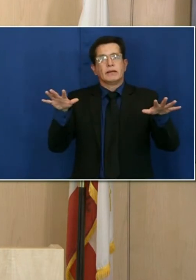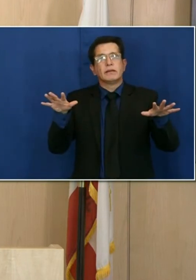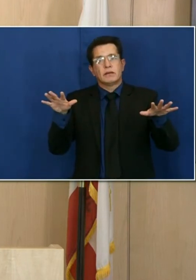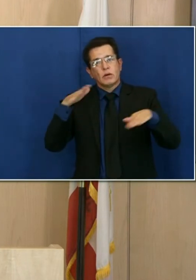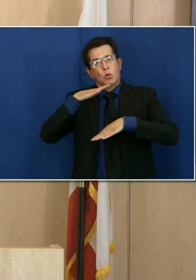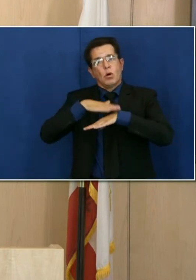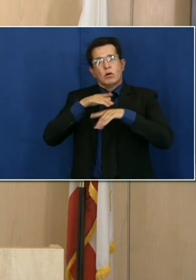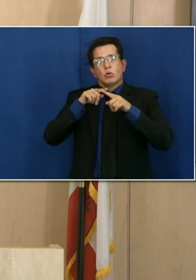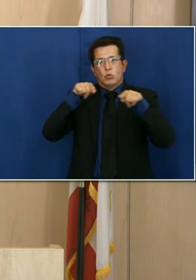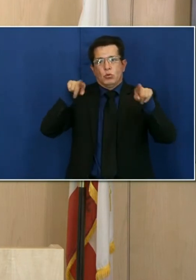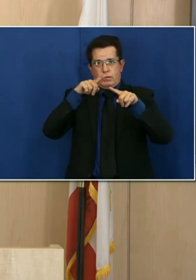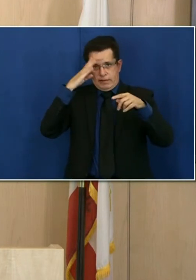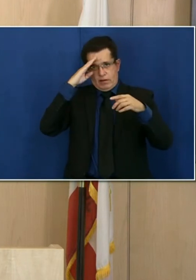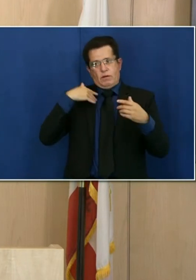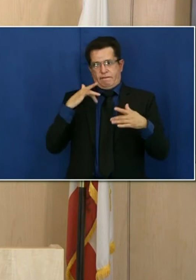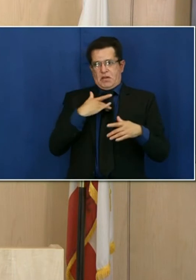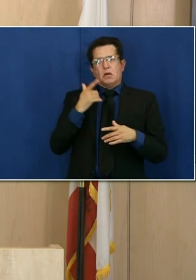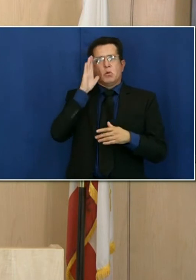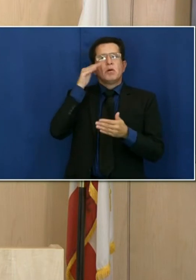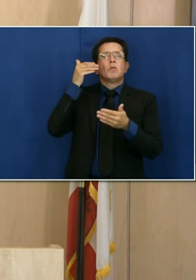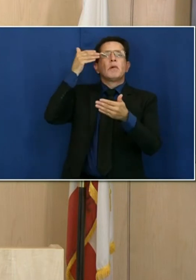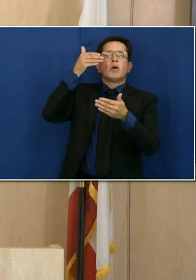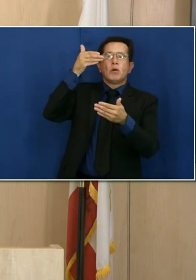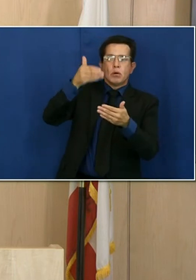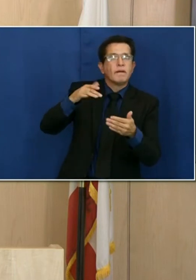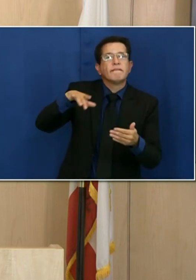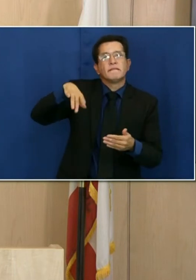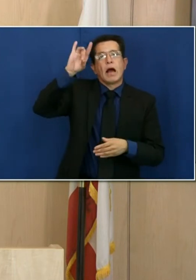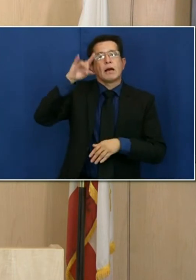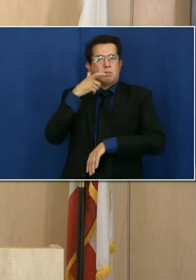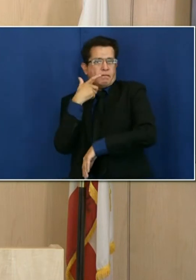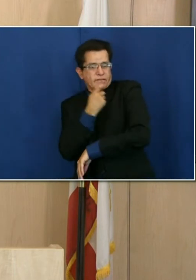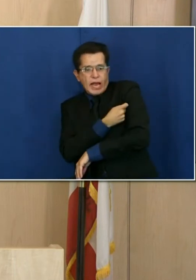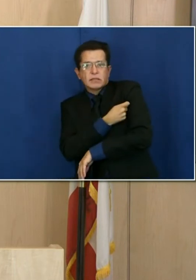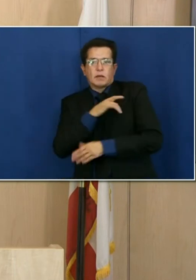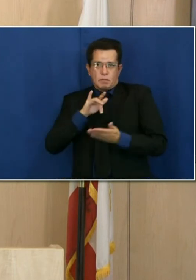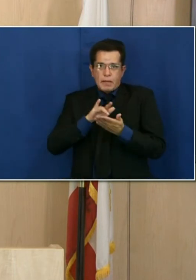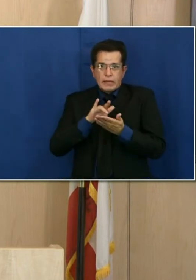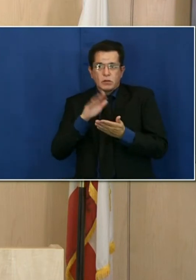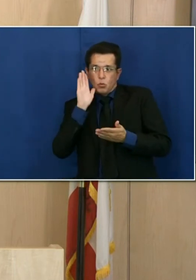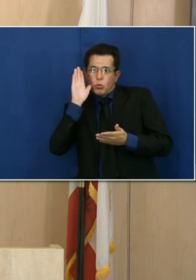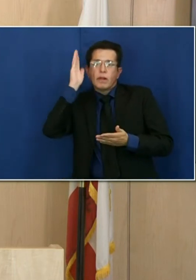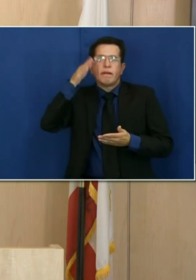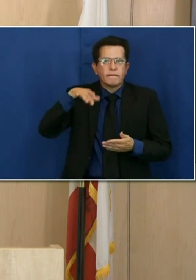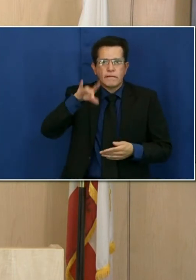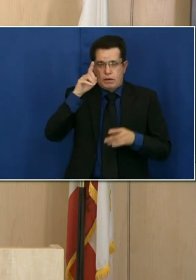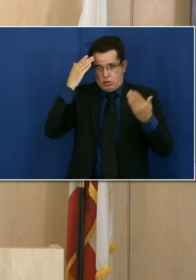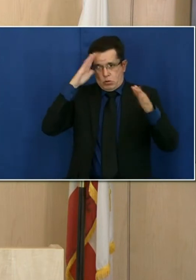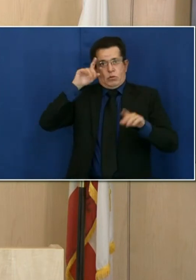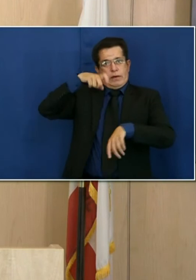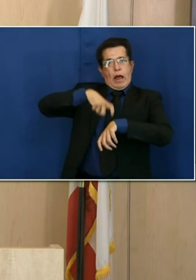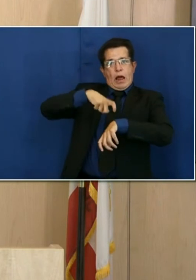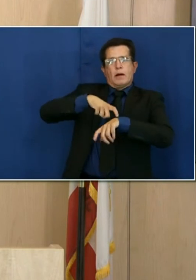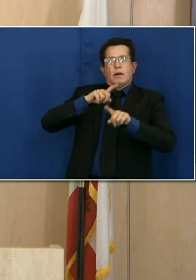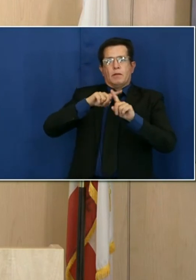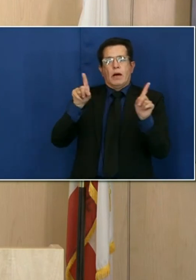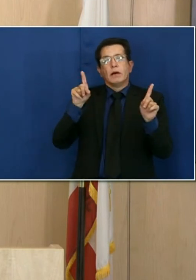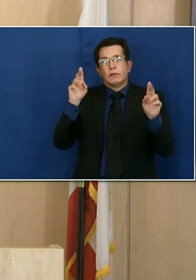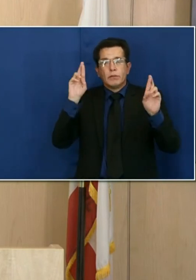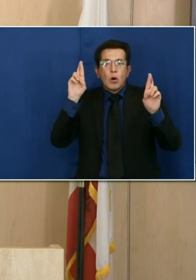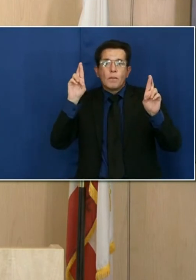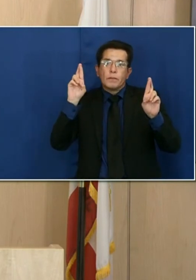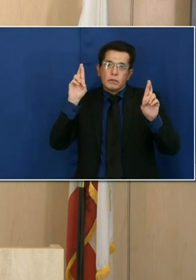are getting closer to being in a situation where we'll have a vaccine that'll be available. How quickly that is, we don't control, but it certainly won't come quick